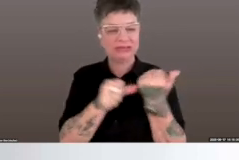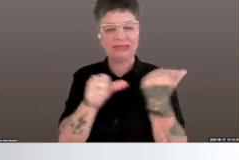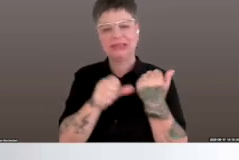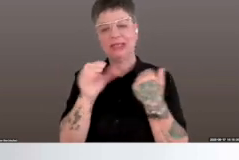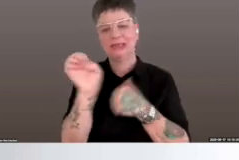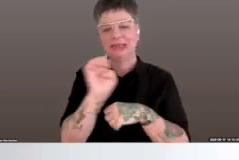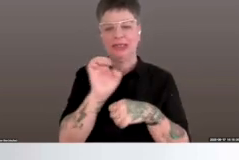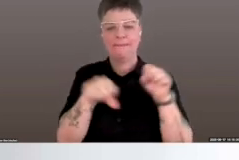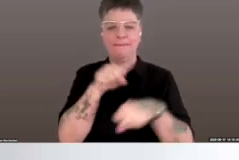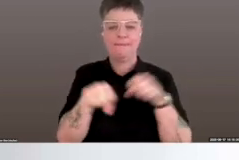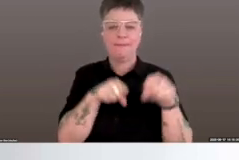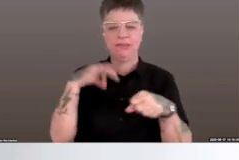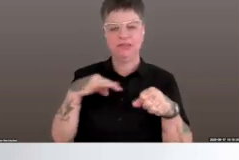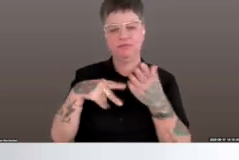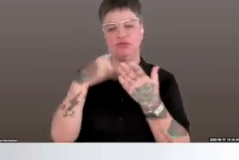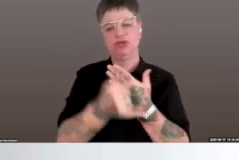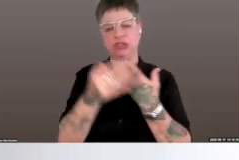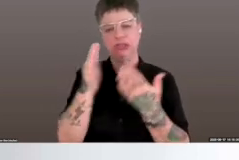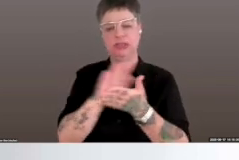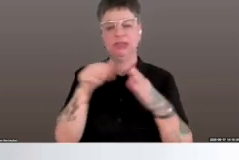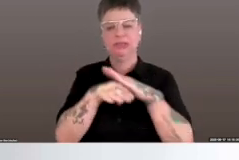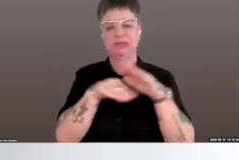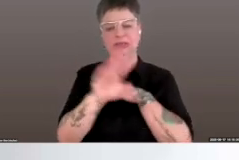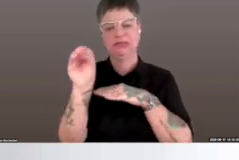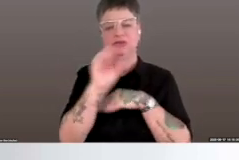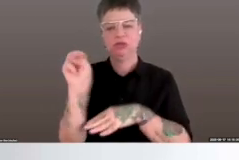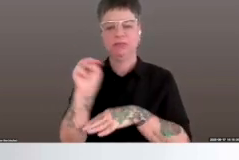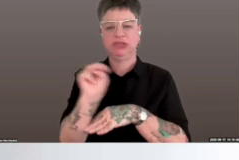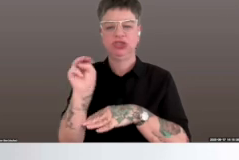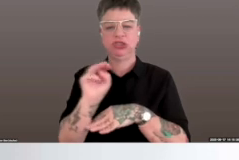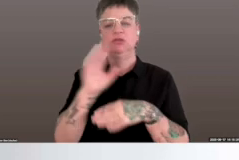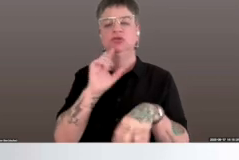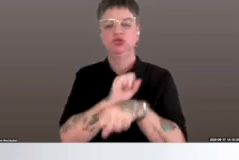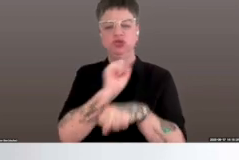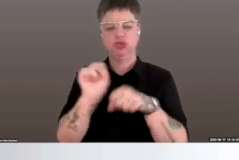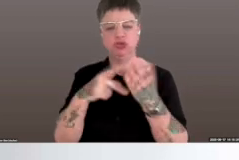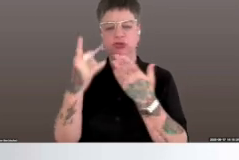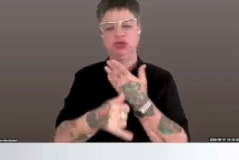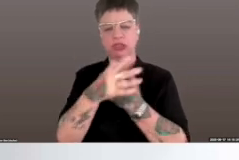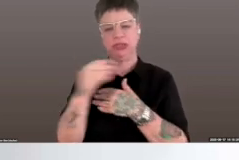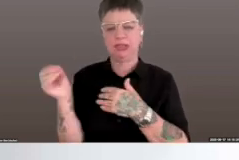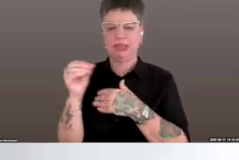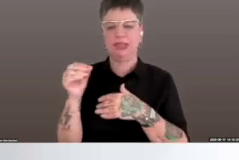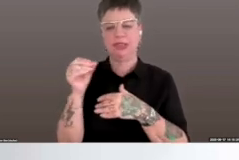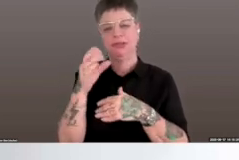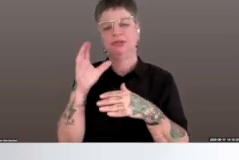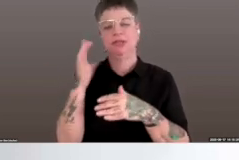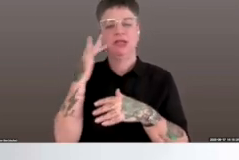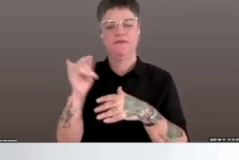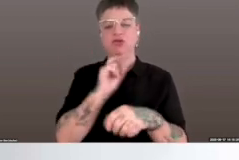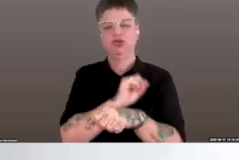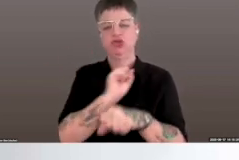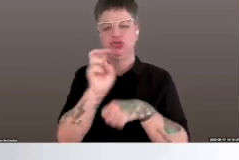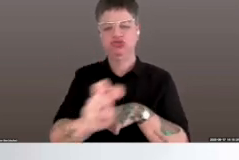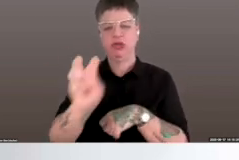Incentive Project, Access Clean California Zero Emission Assurance Project, or ZAP, and the California Integrated Travel Project. Next